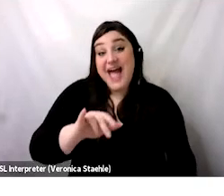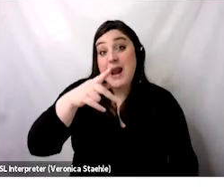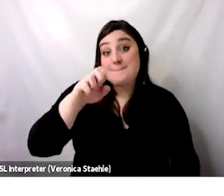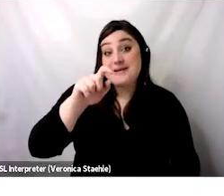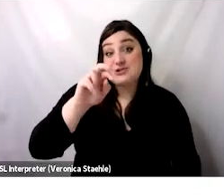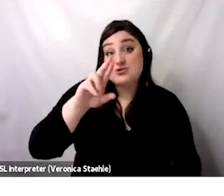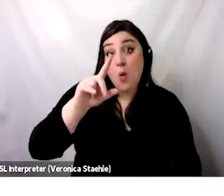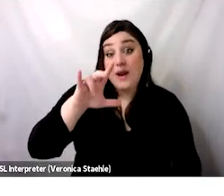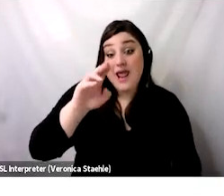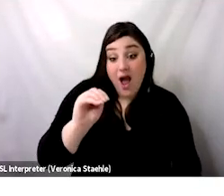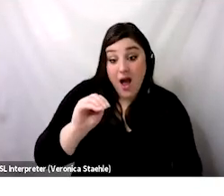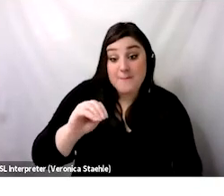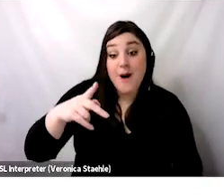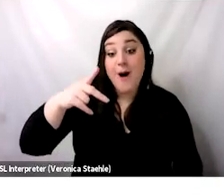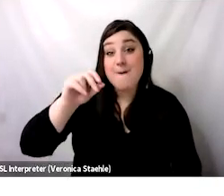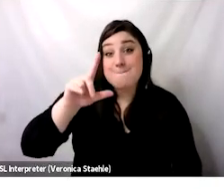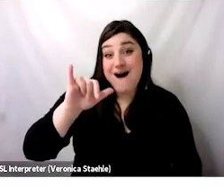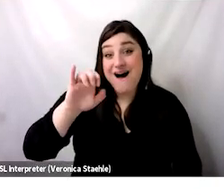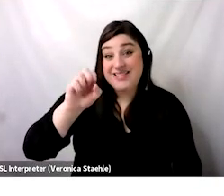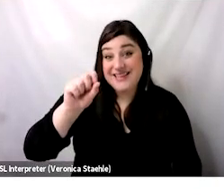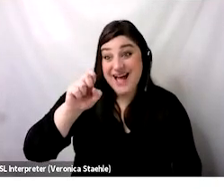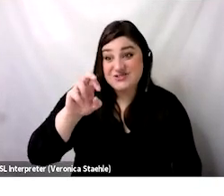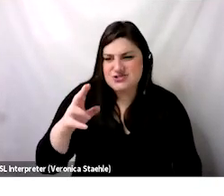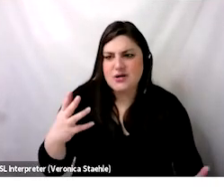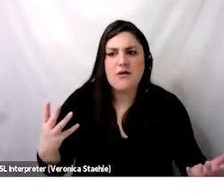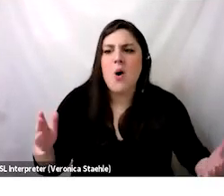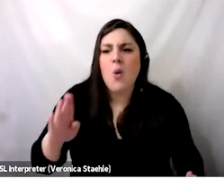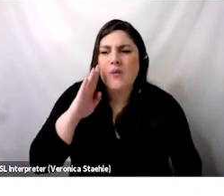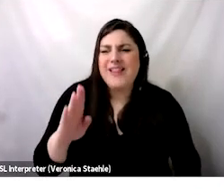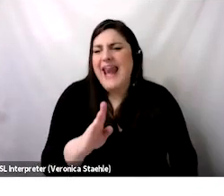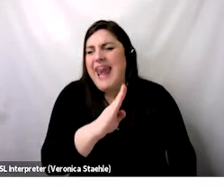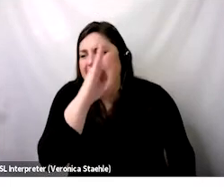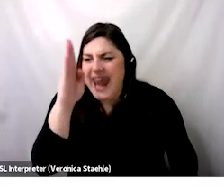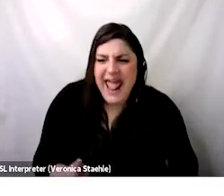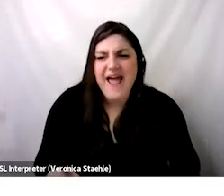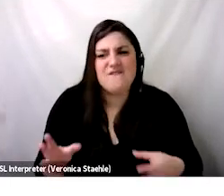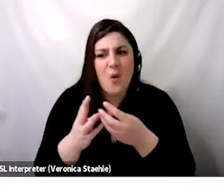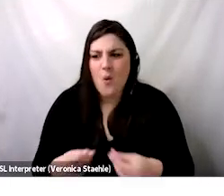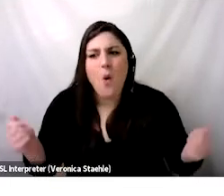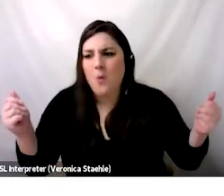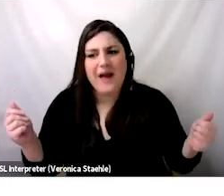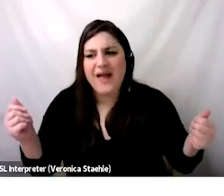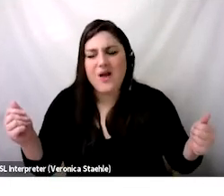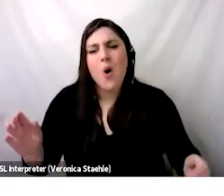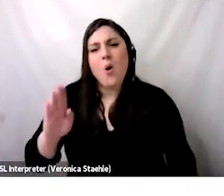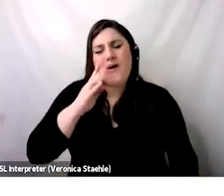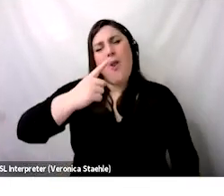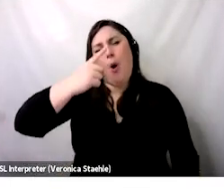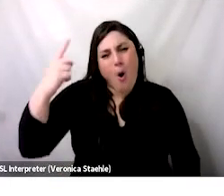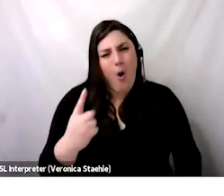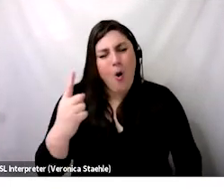over time. And plus, it uses an enormous amount of natural resources to produce.